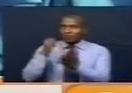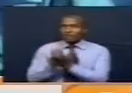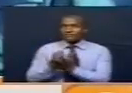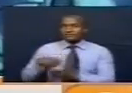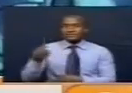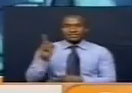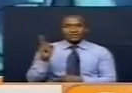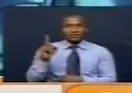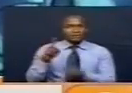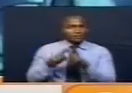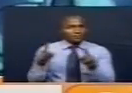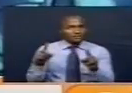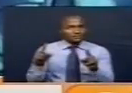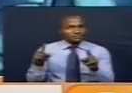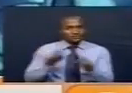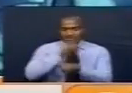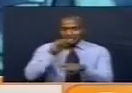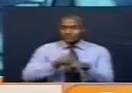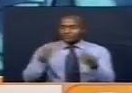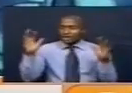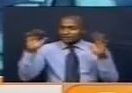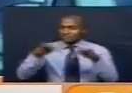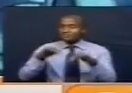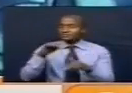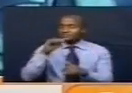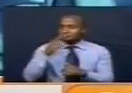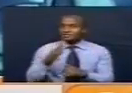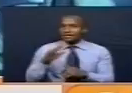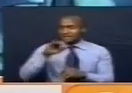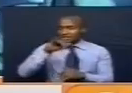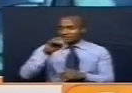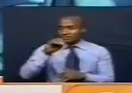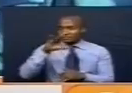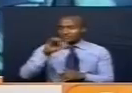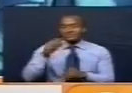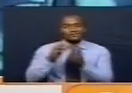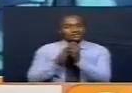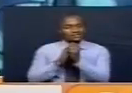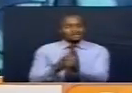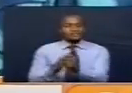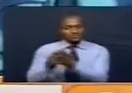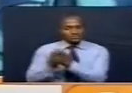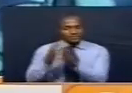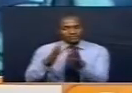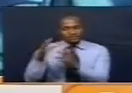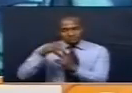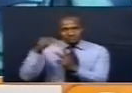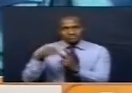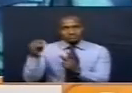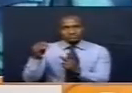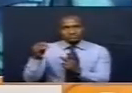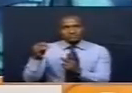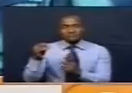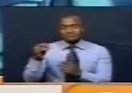But the National Assembly Deputy Speaker Joyce Laboso has taken an early lead in Jubilee Party's nominations for the gubernatorial